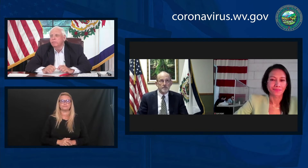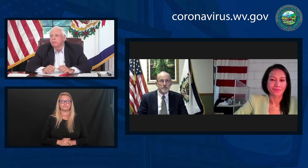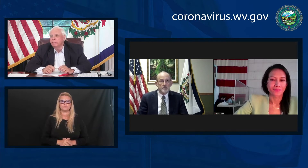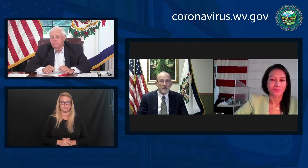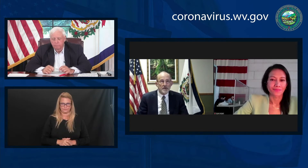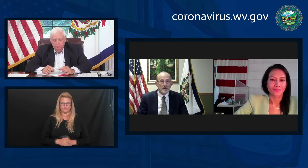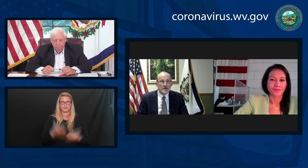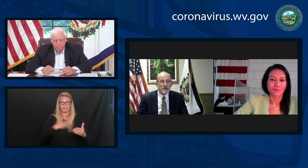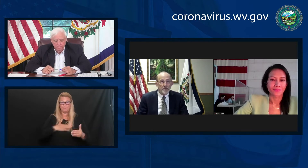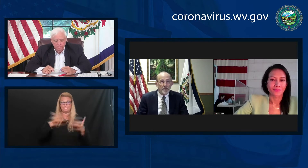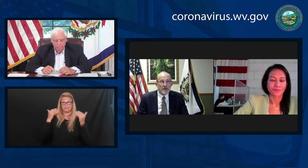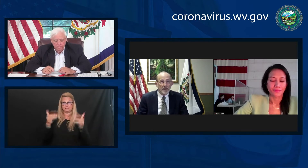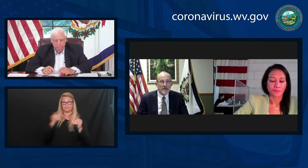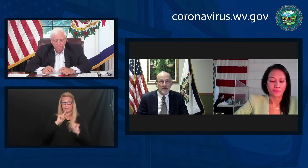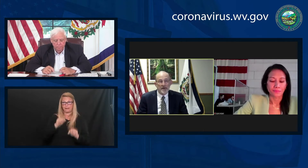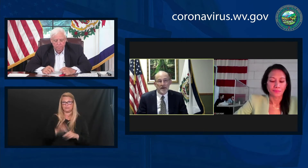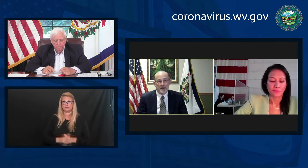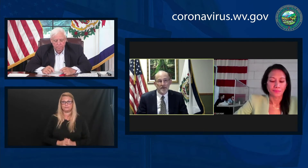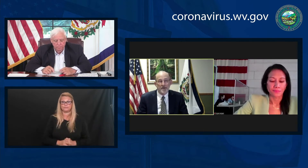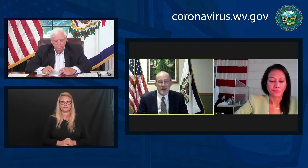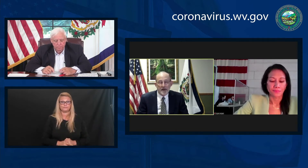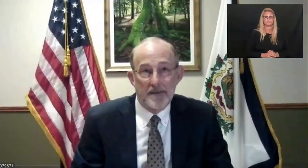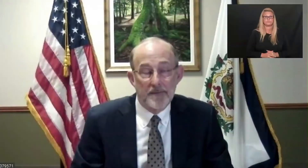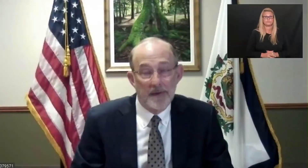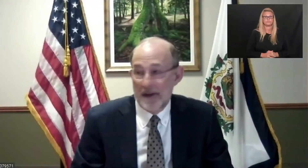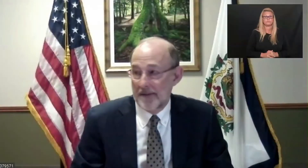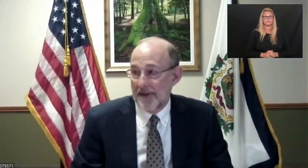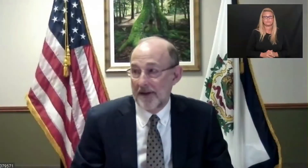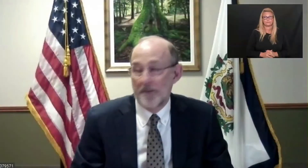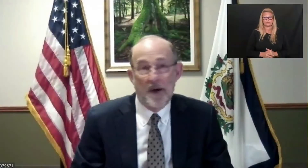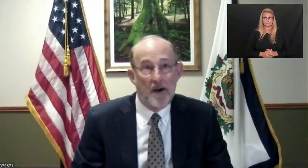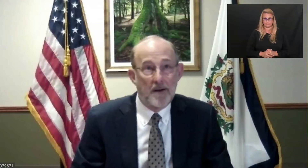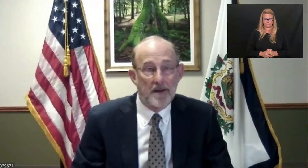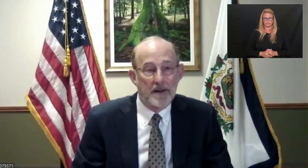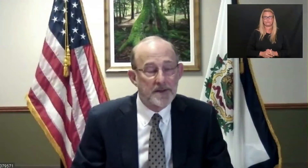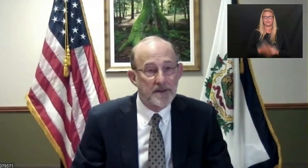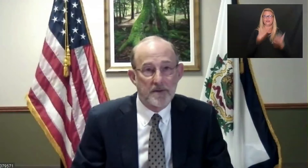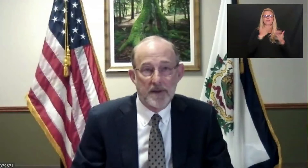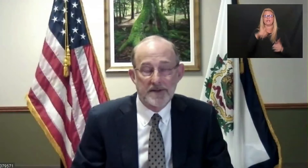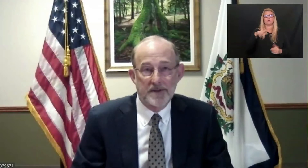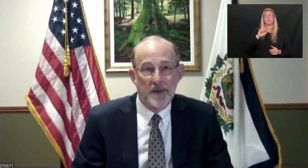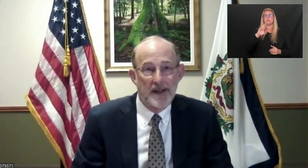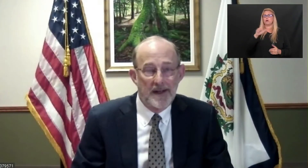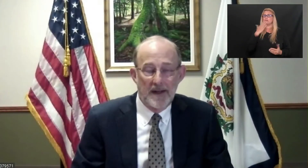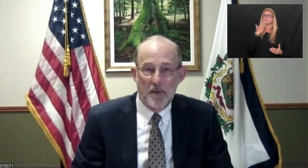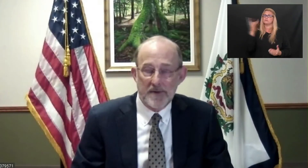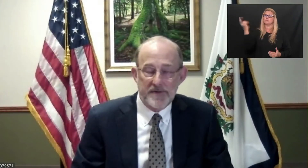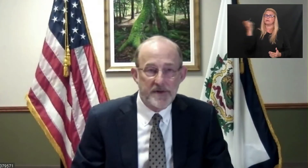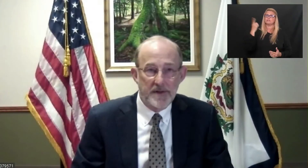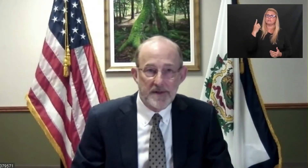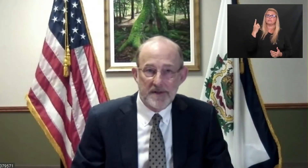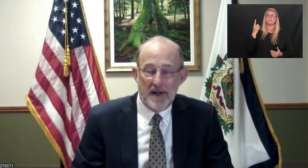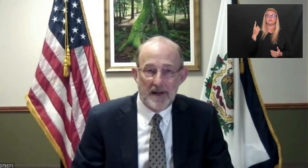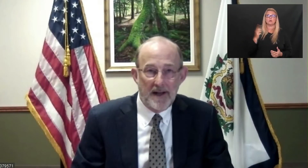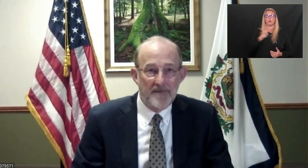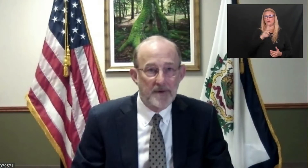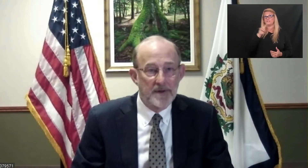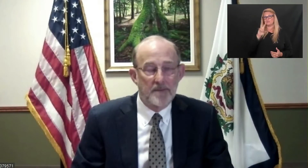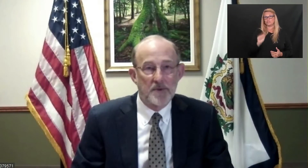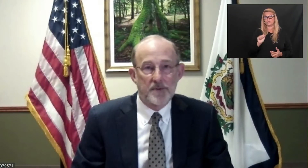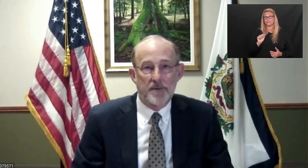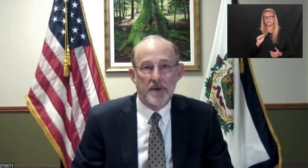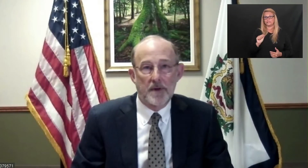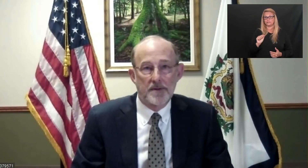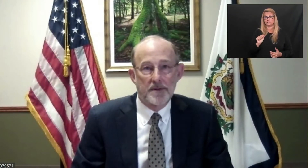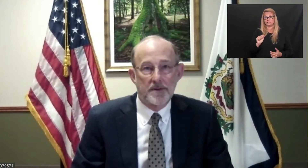Secretary, please. Governor, thank you. Thank you, Paul. That's a good question. West Virginia does not have